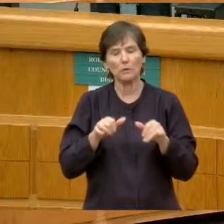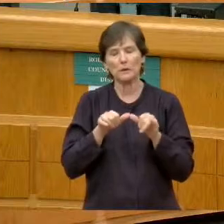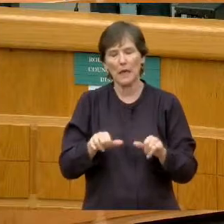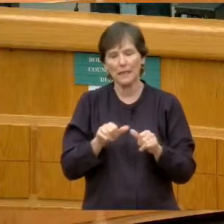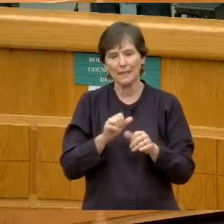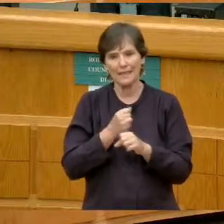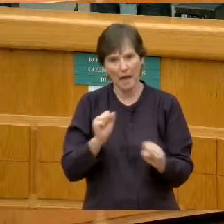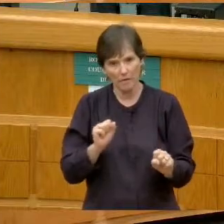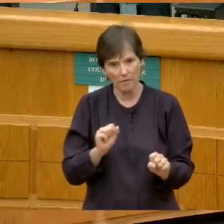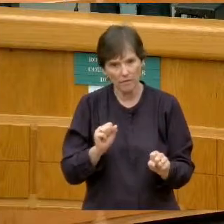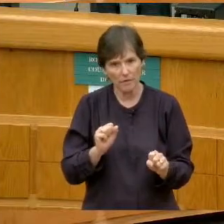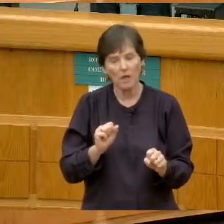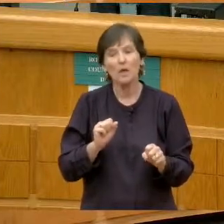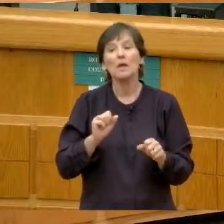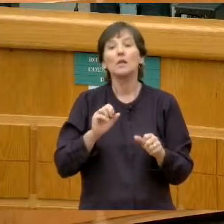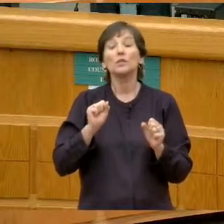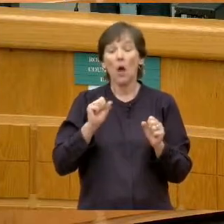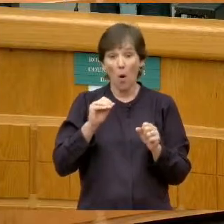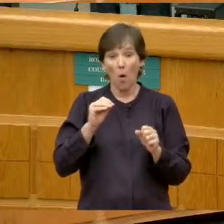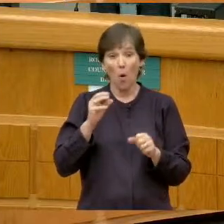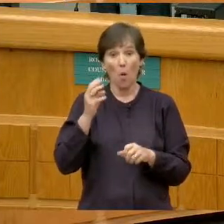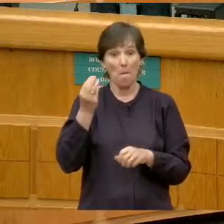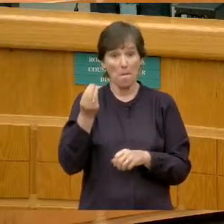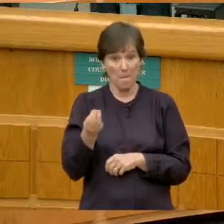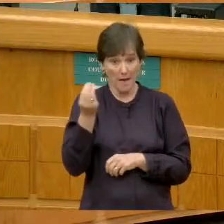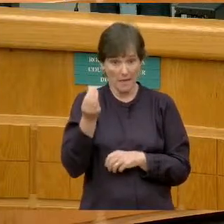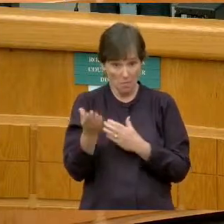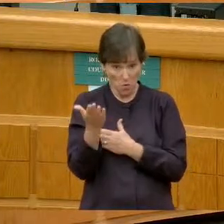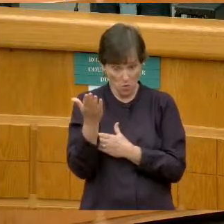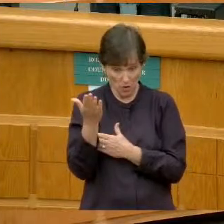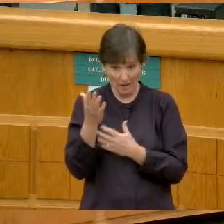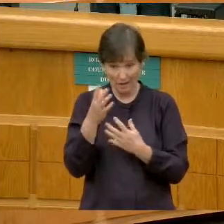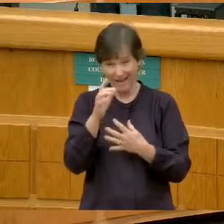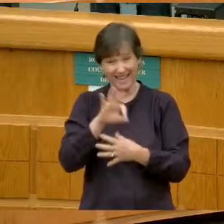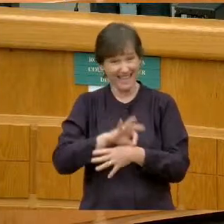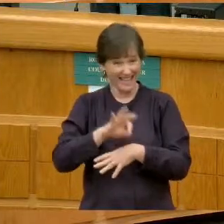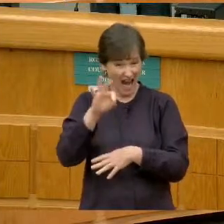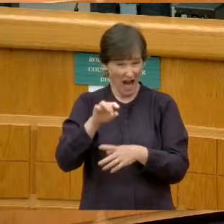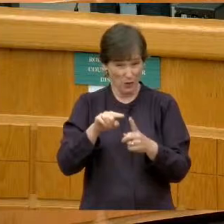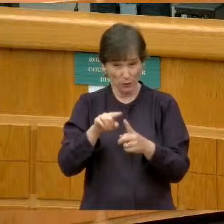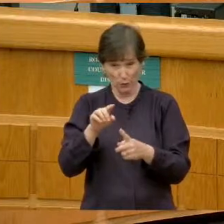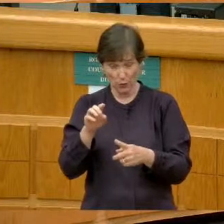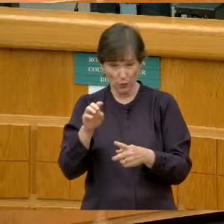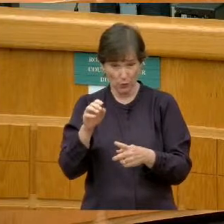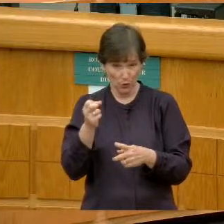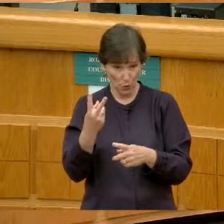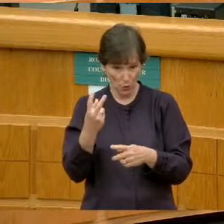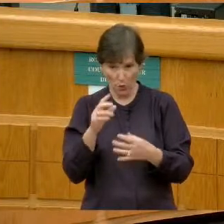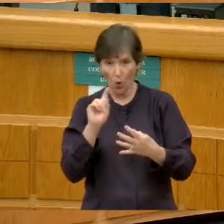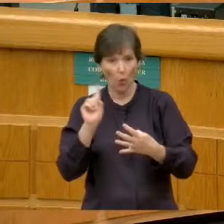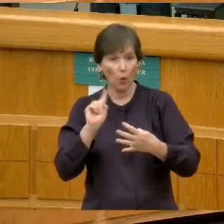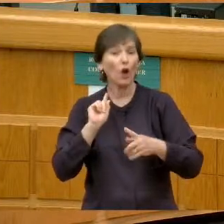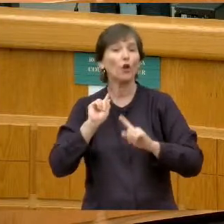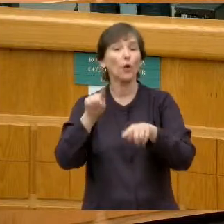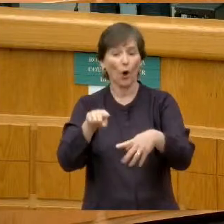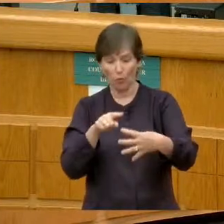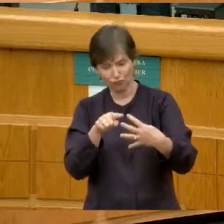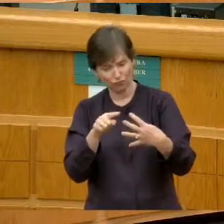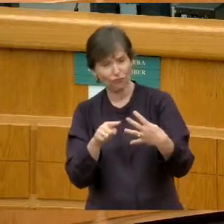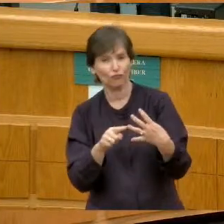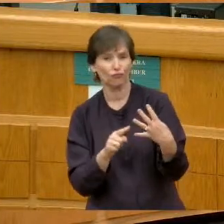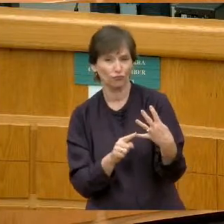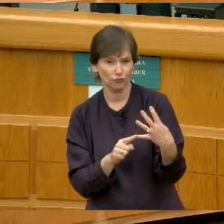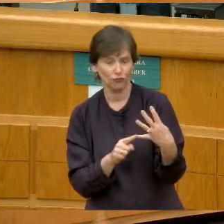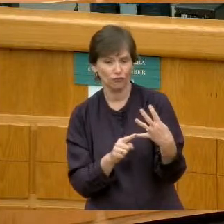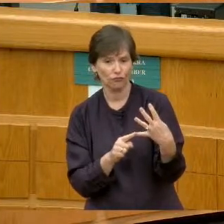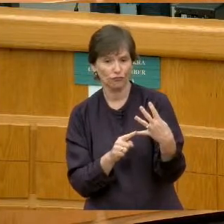locations on Monday, between 9 o'clock and noon, as long as the supplies last,